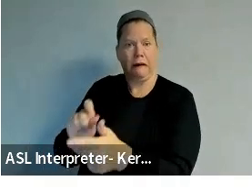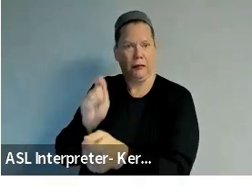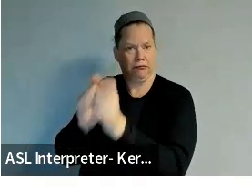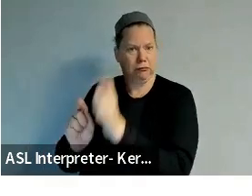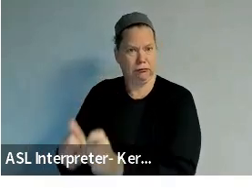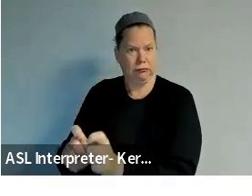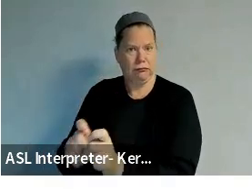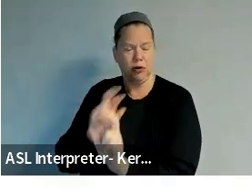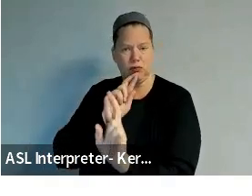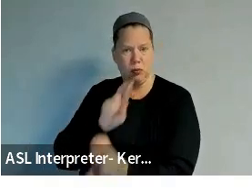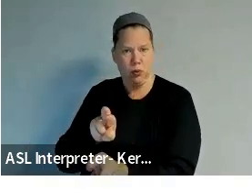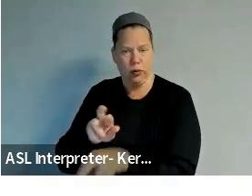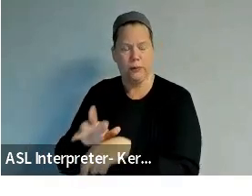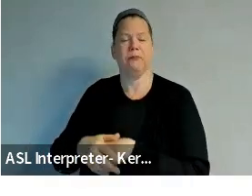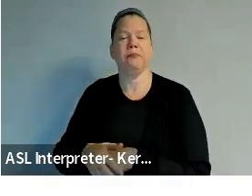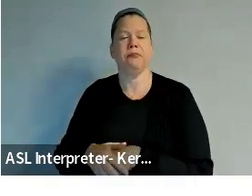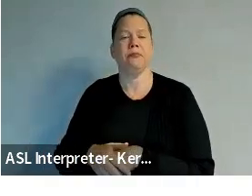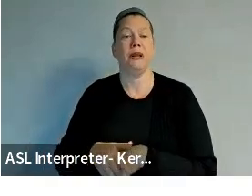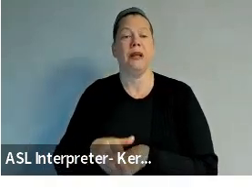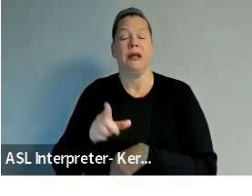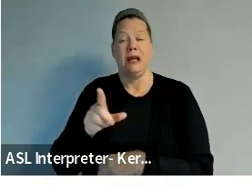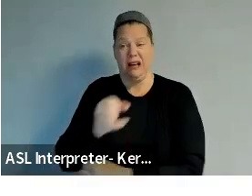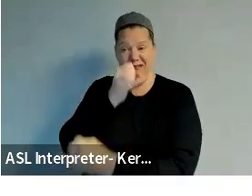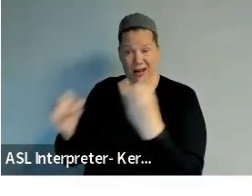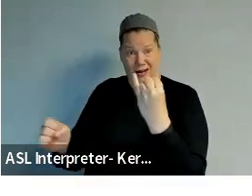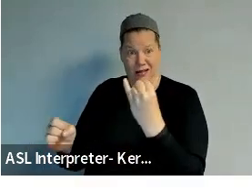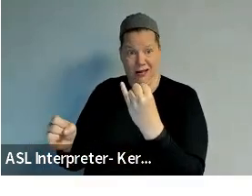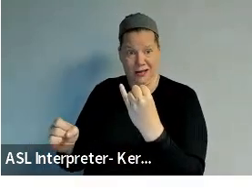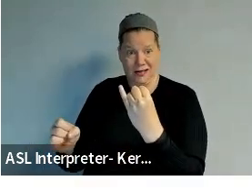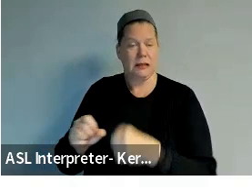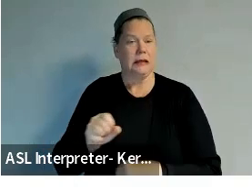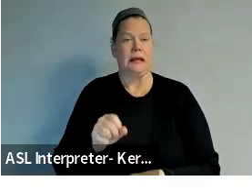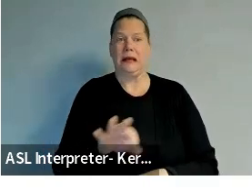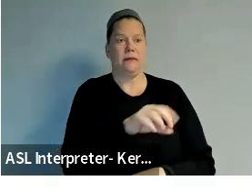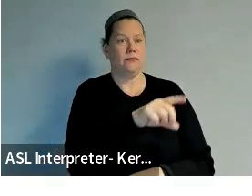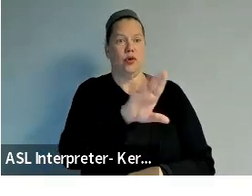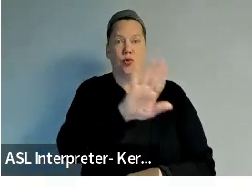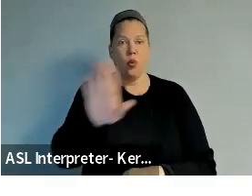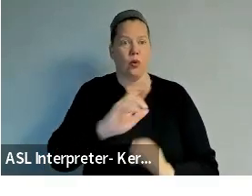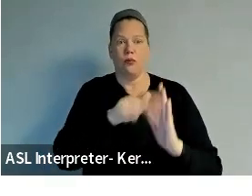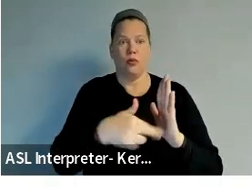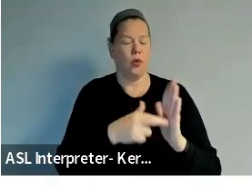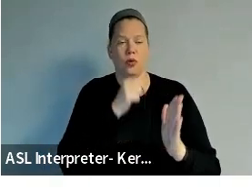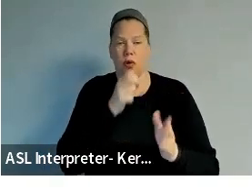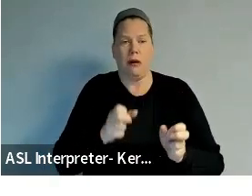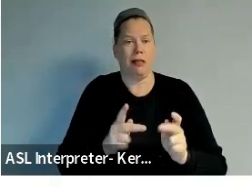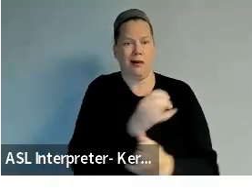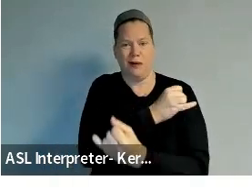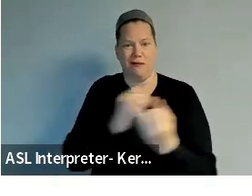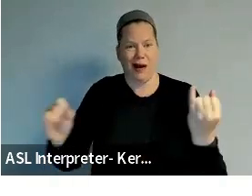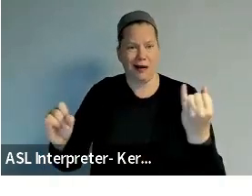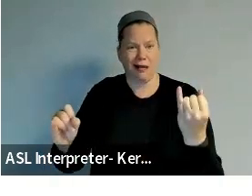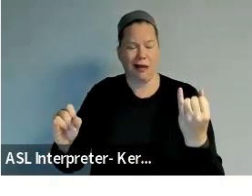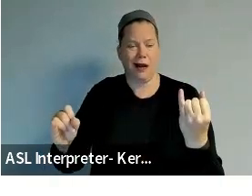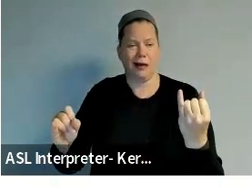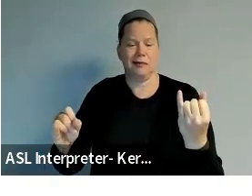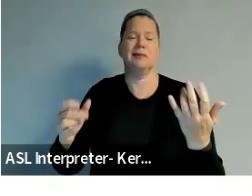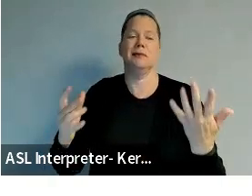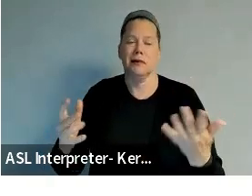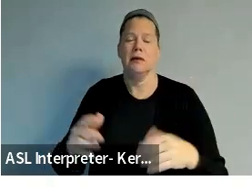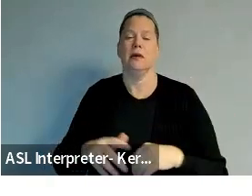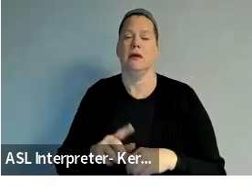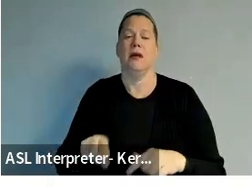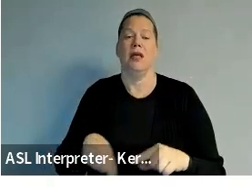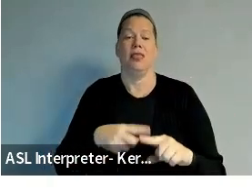If your role cannot finalize the report, you will be required to save the report in HCSIS when you